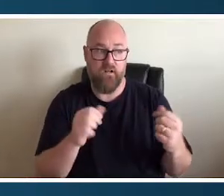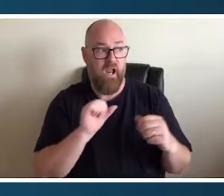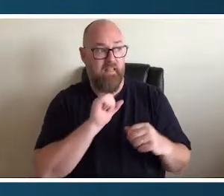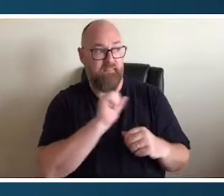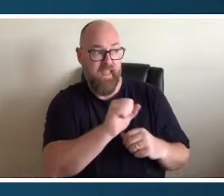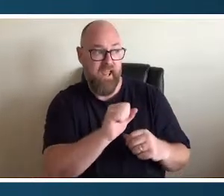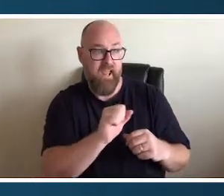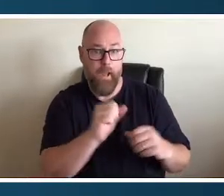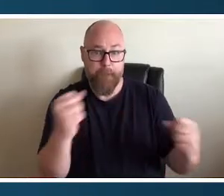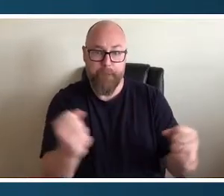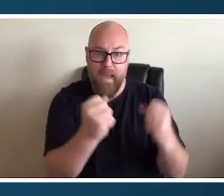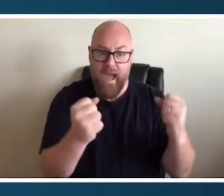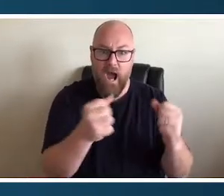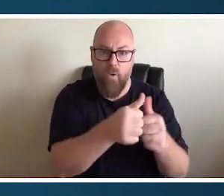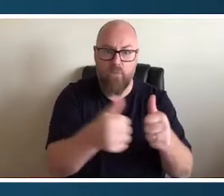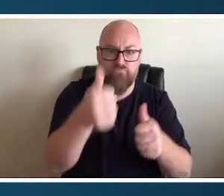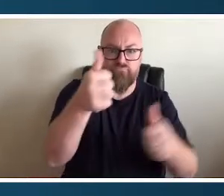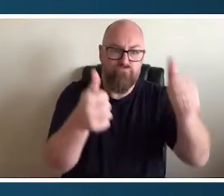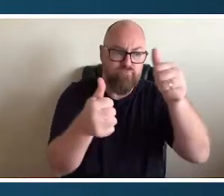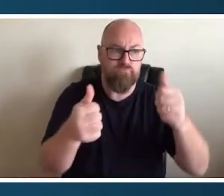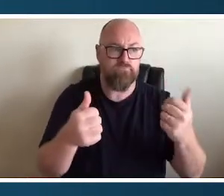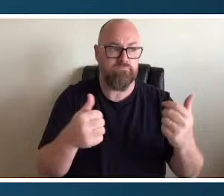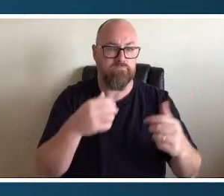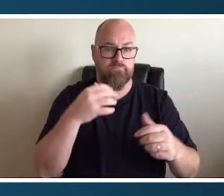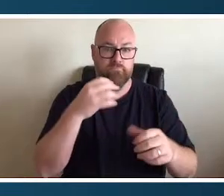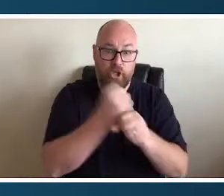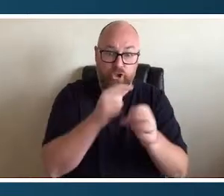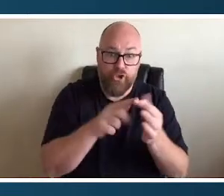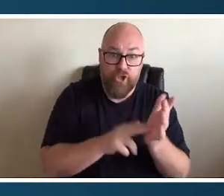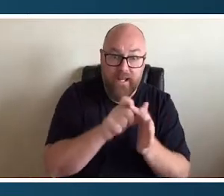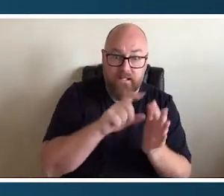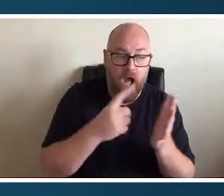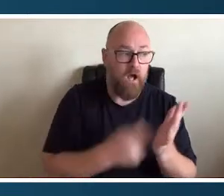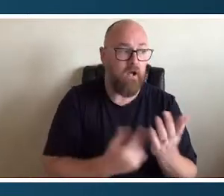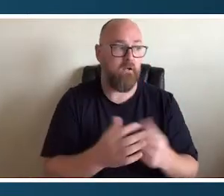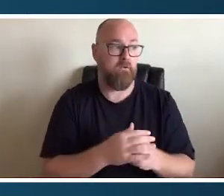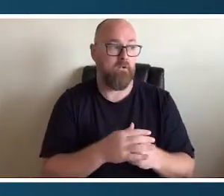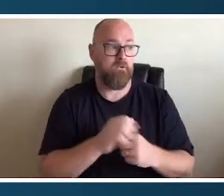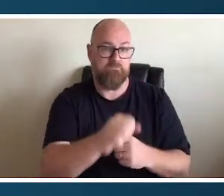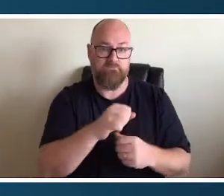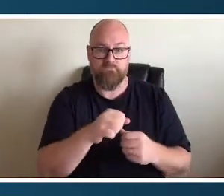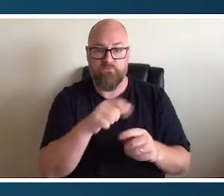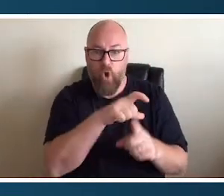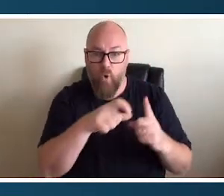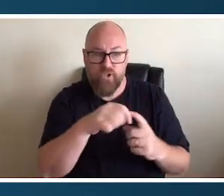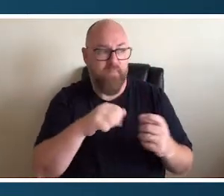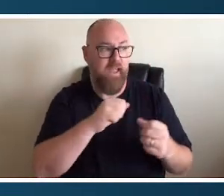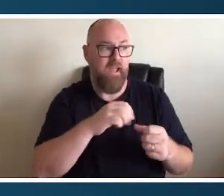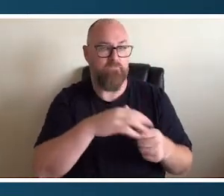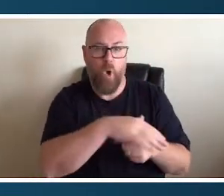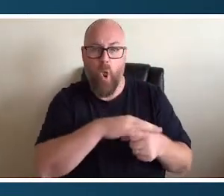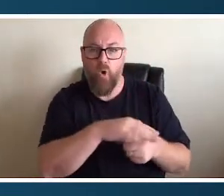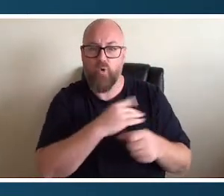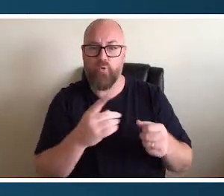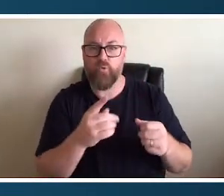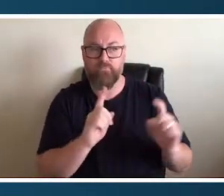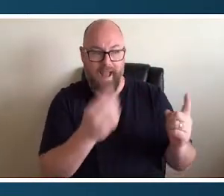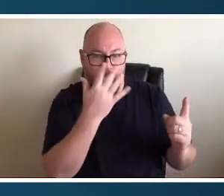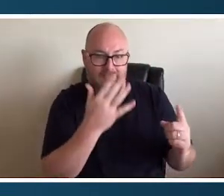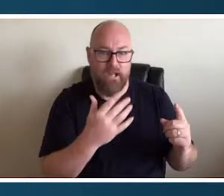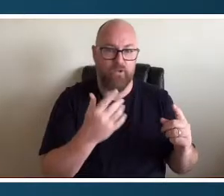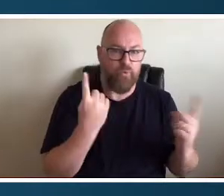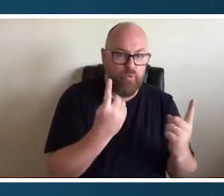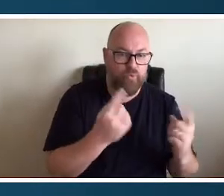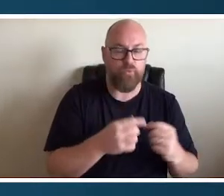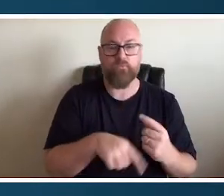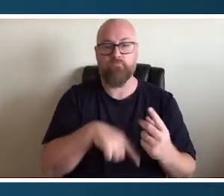local norms and practices, demographics, specific population needs. Second, resource